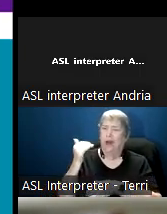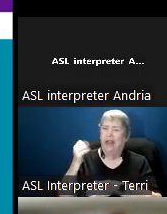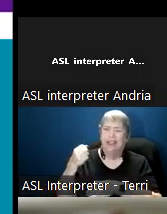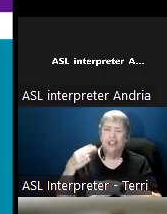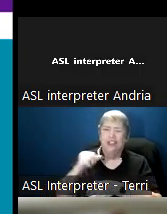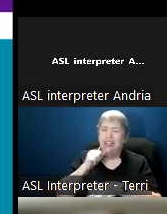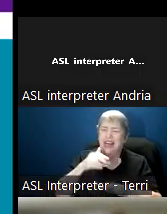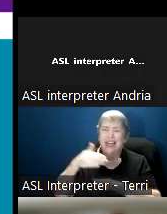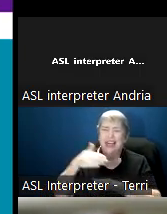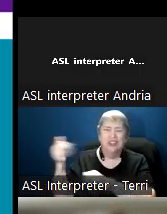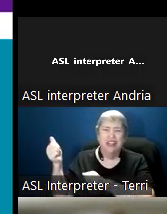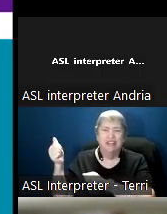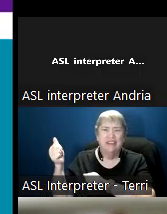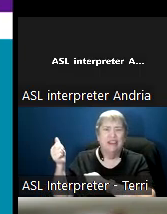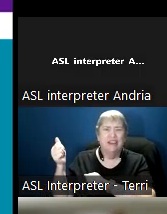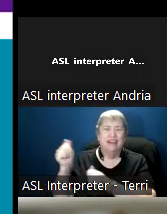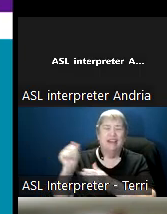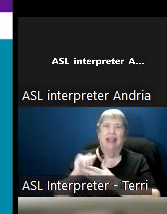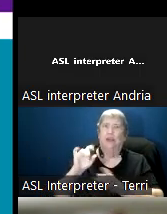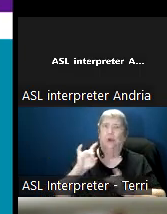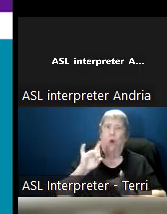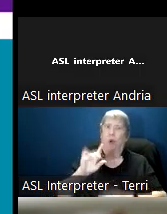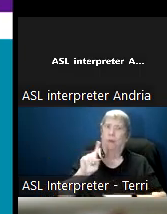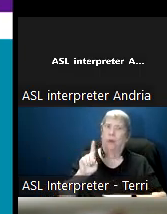an awful question because